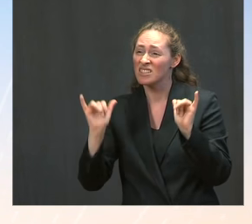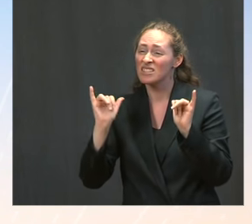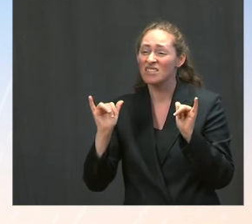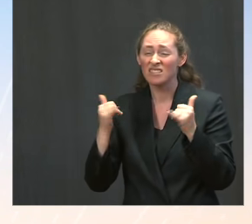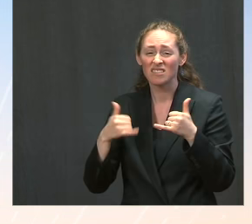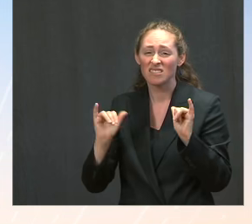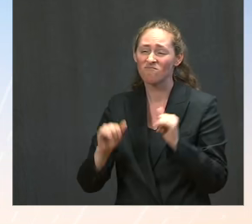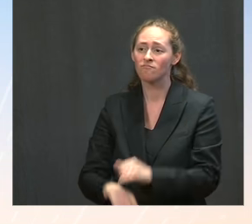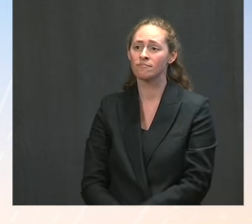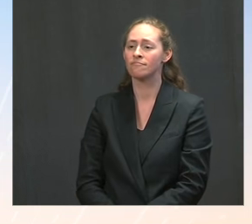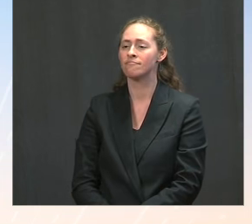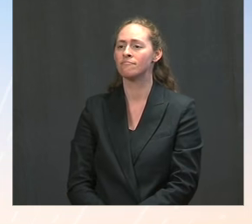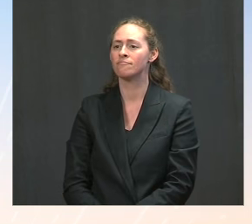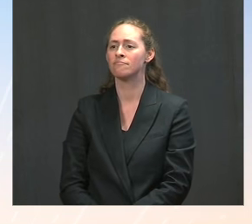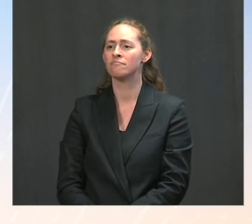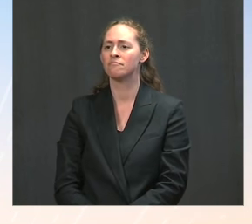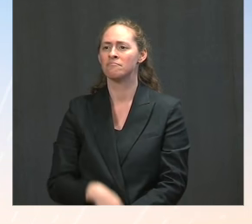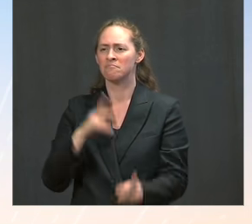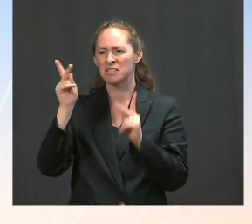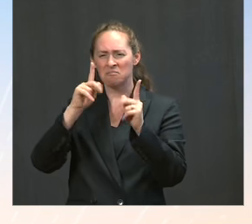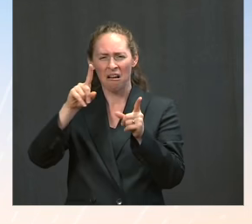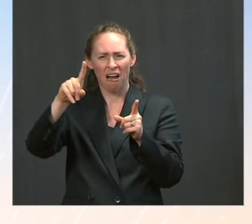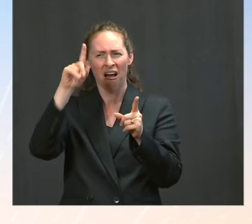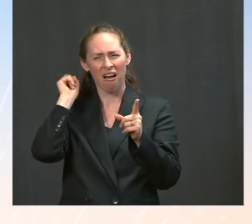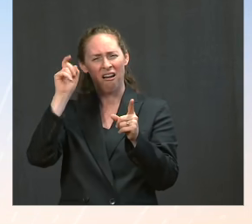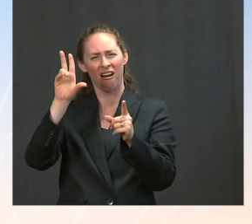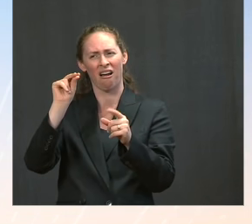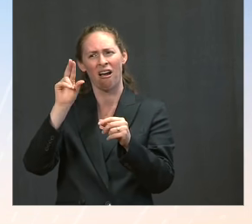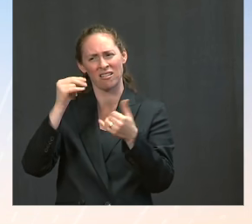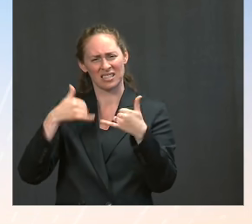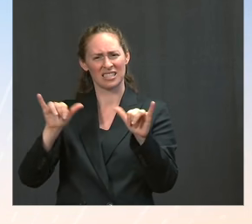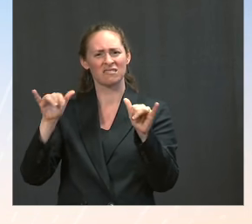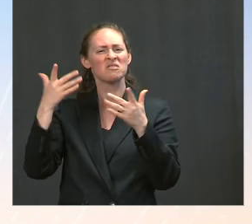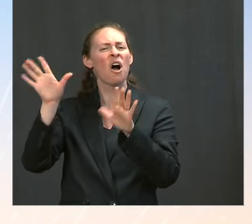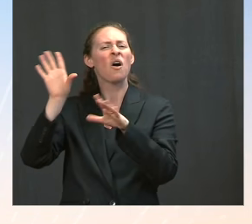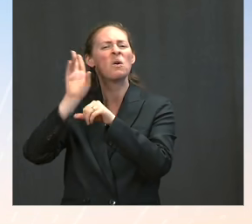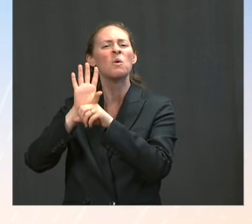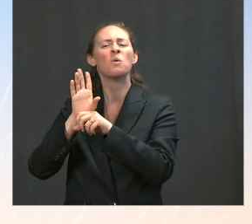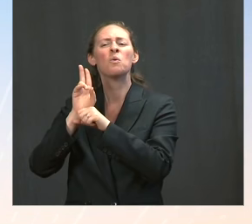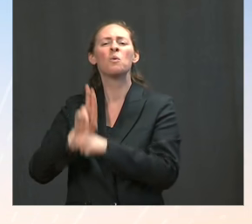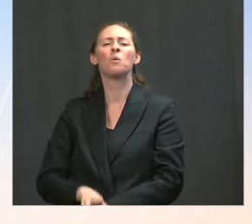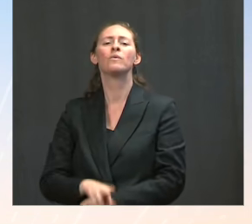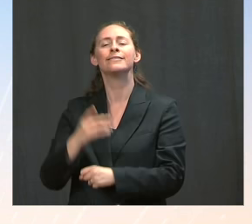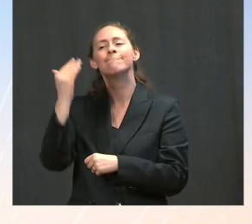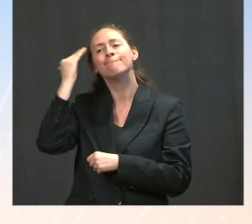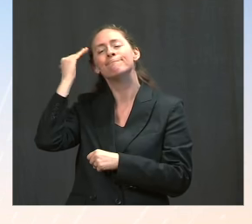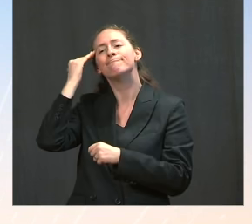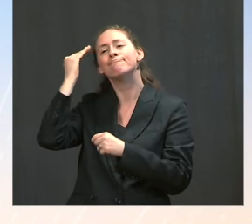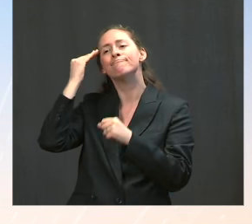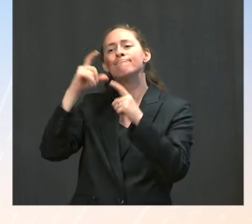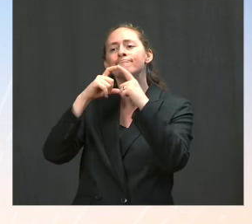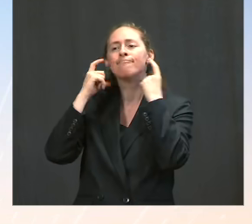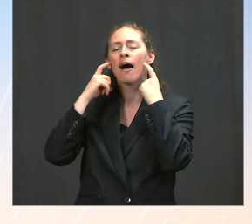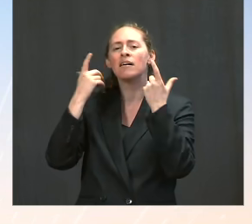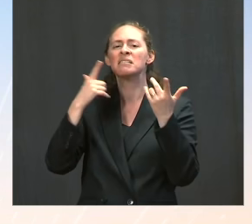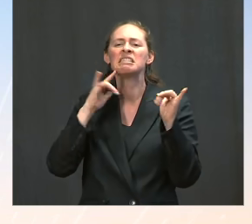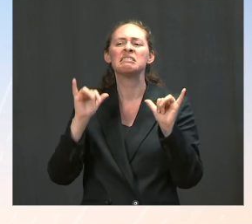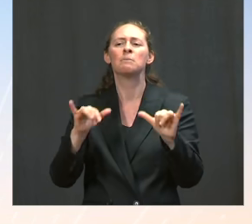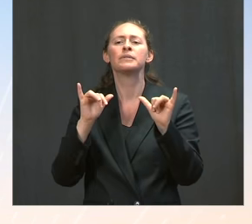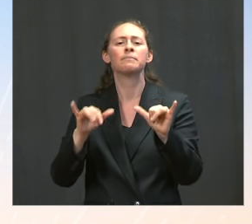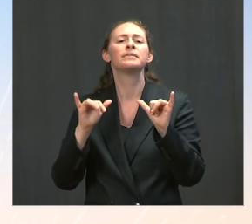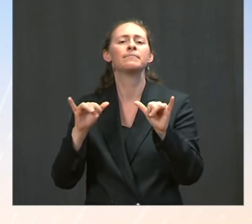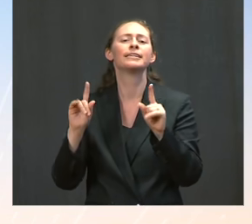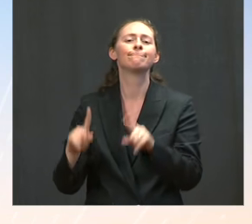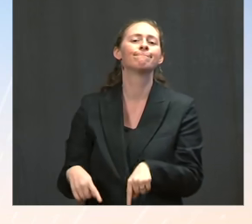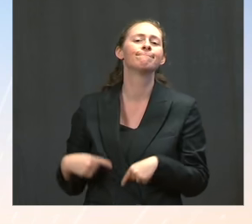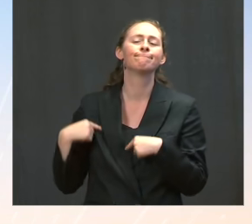to communicate, convey what the accurate public health guidelines is. Nothing has changed about that. And of course, we have ongoing discussions about how